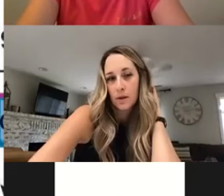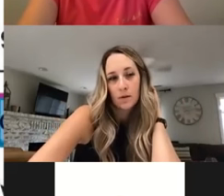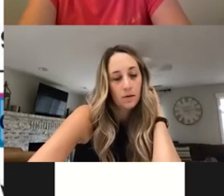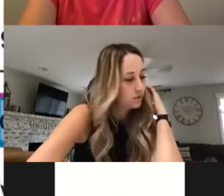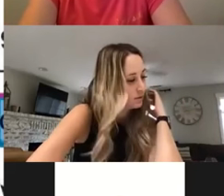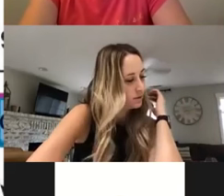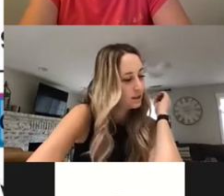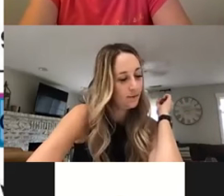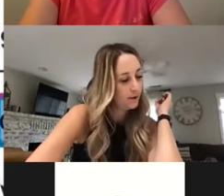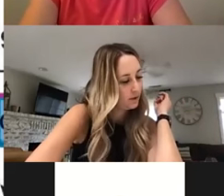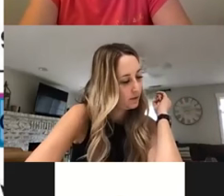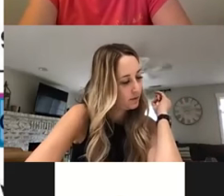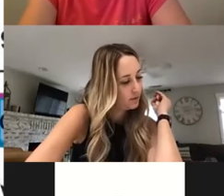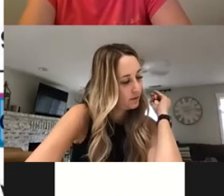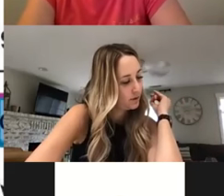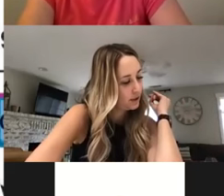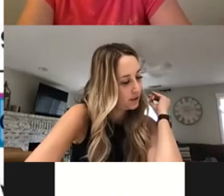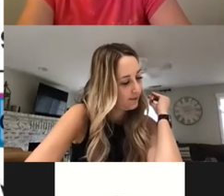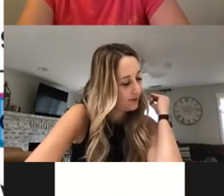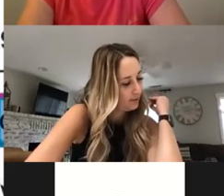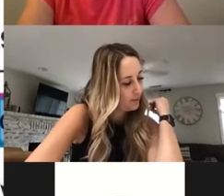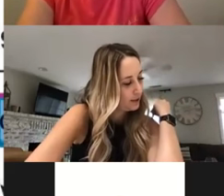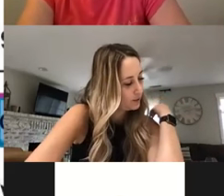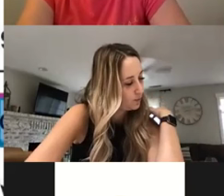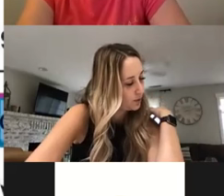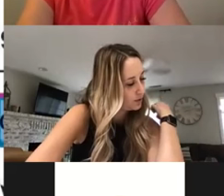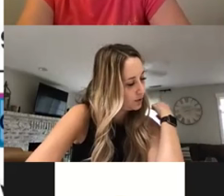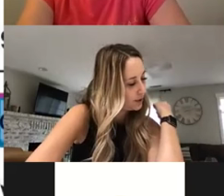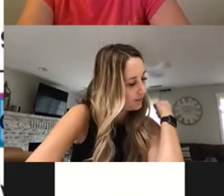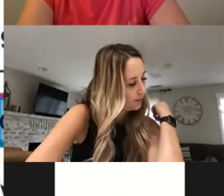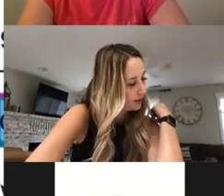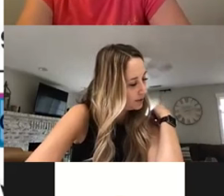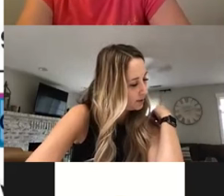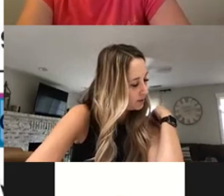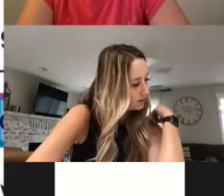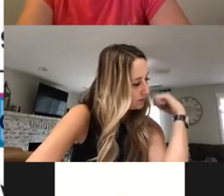and when to make those proteins? Is it different base